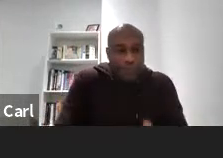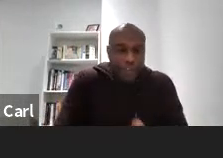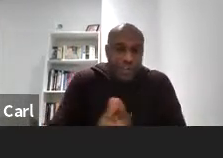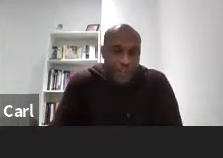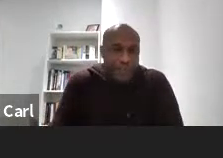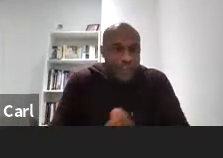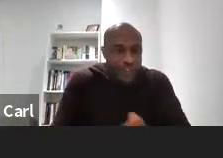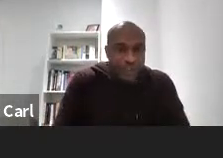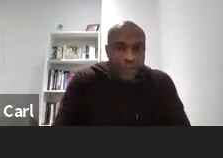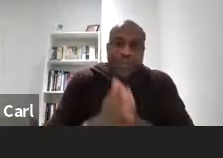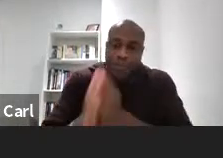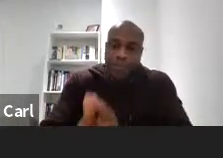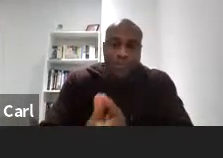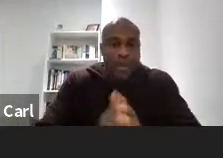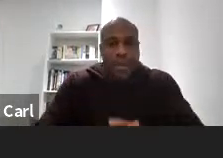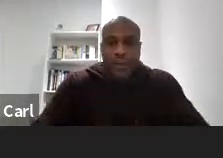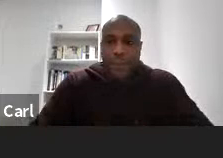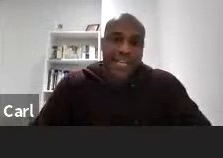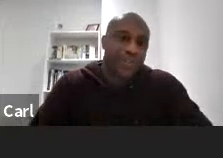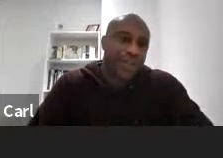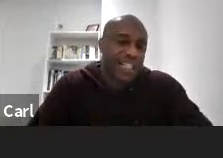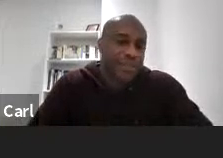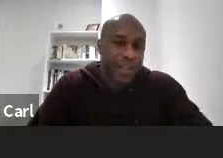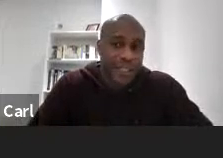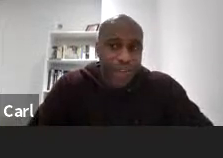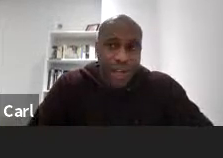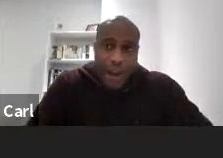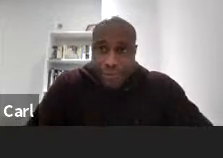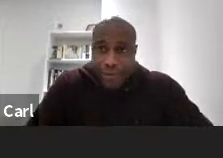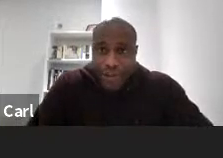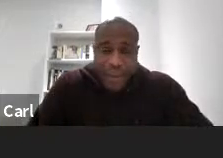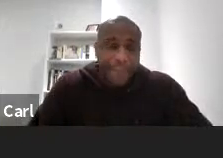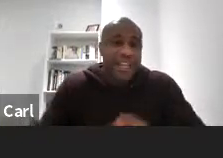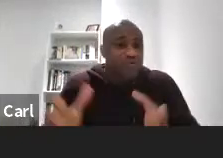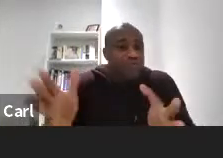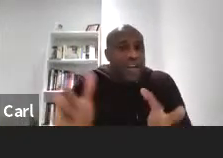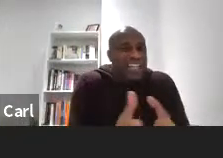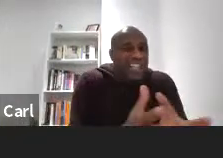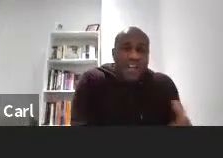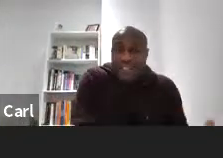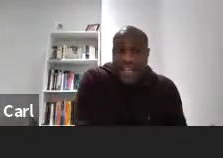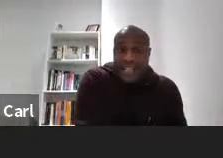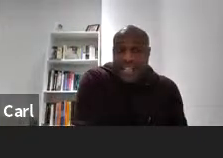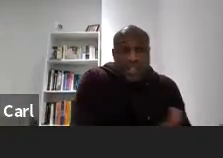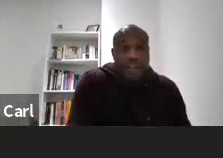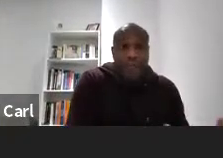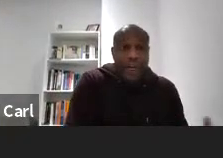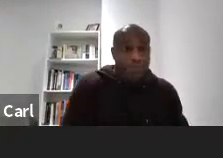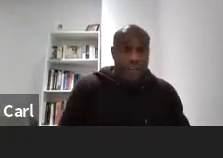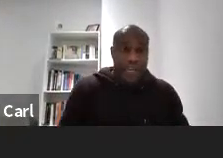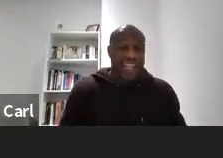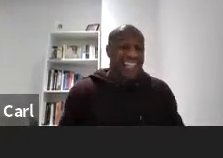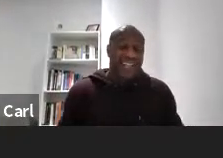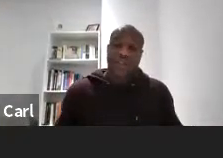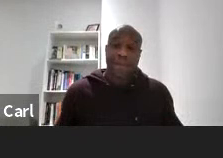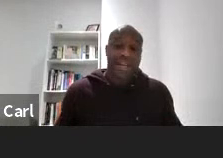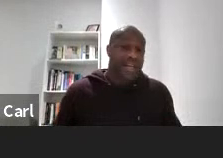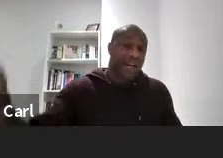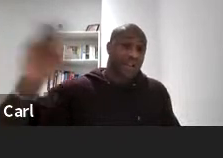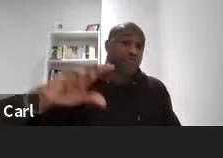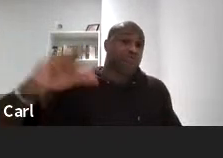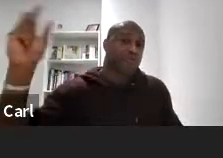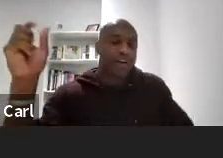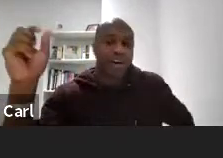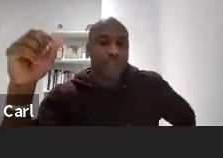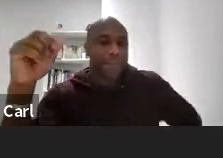your product, your service, your solution to your potential customers. A prototype can be really low fidelity, low fi. It can literally be